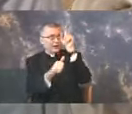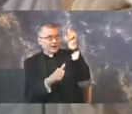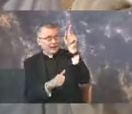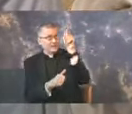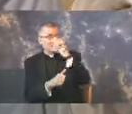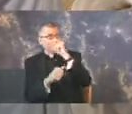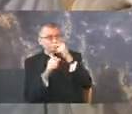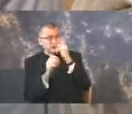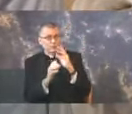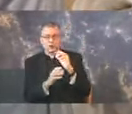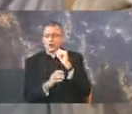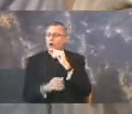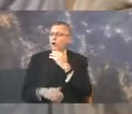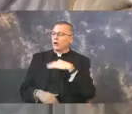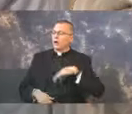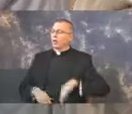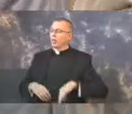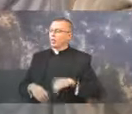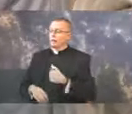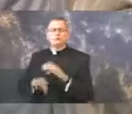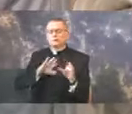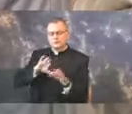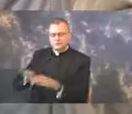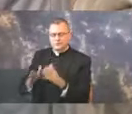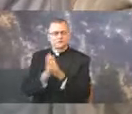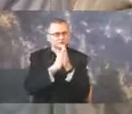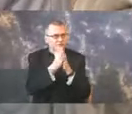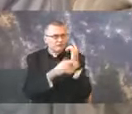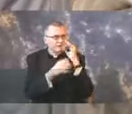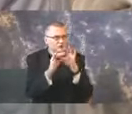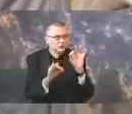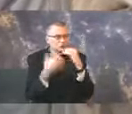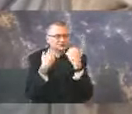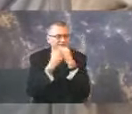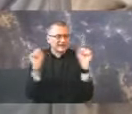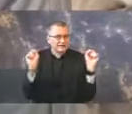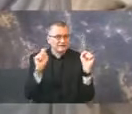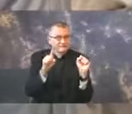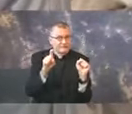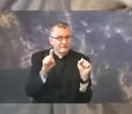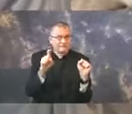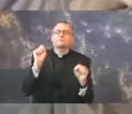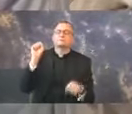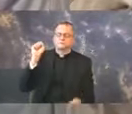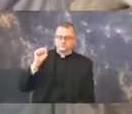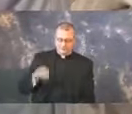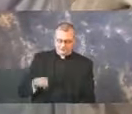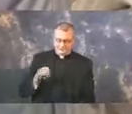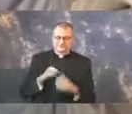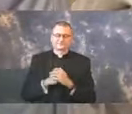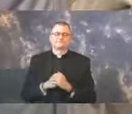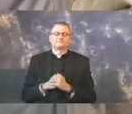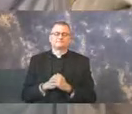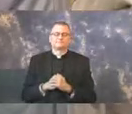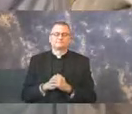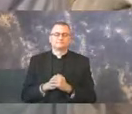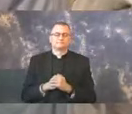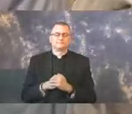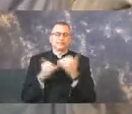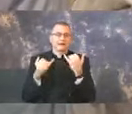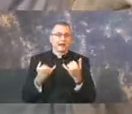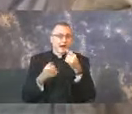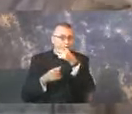not seeking any gain, but moved only by zeal for souls? I am. Now I ask especially the faithful